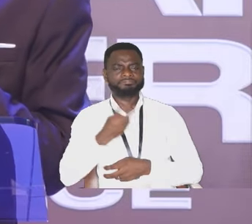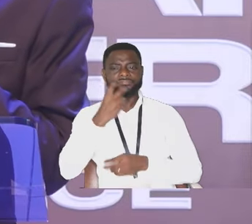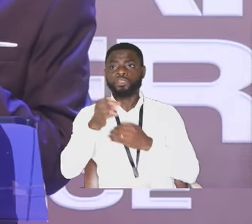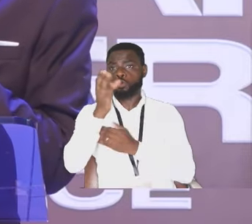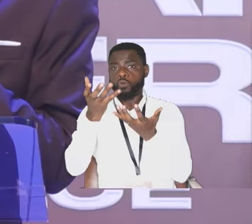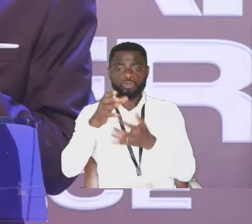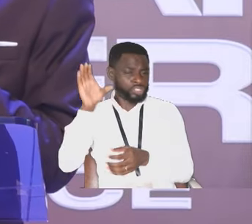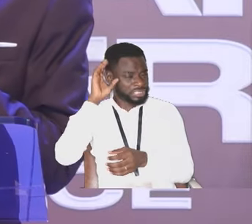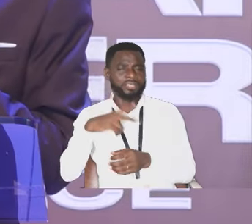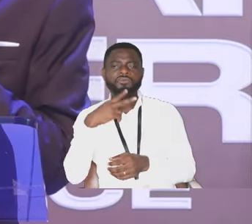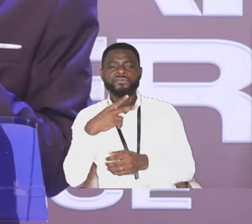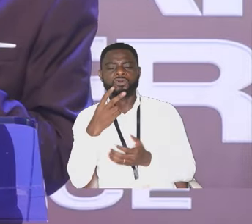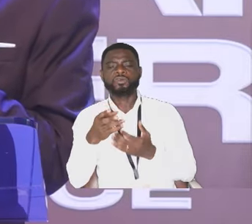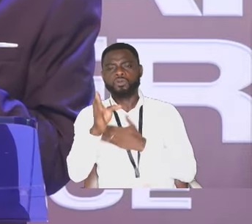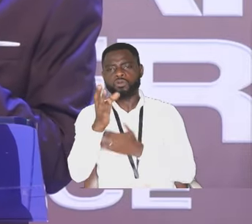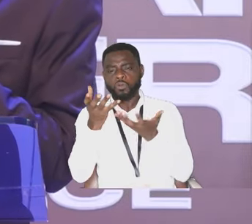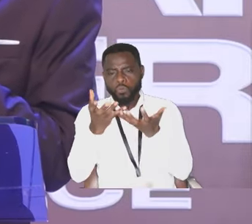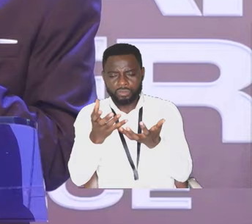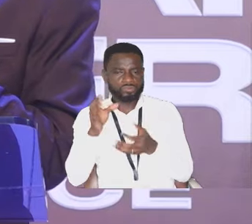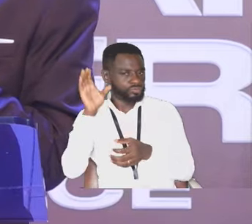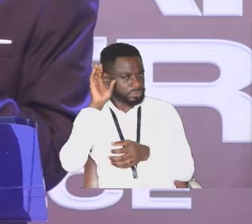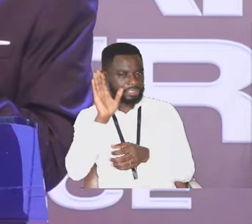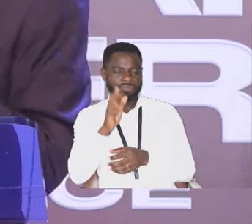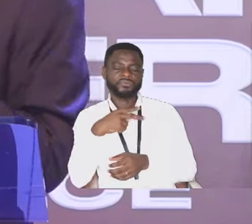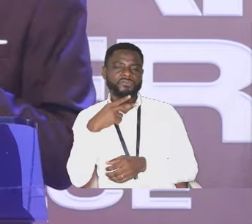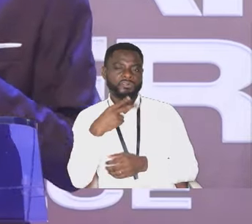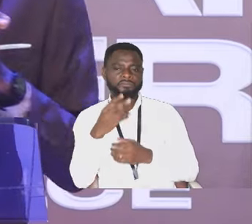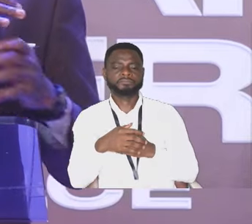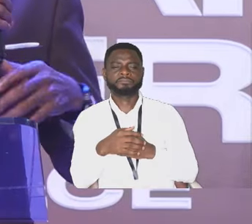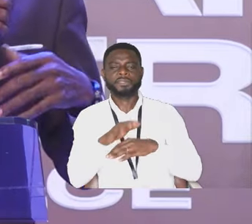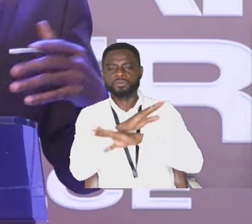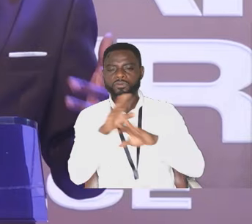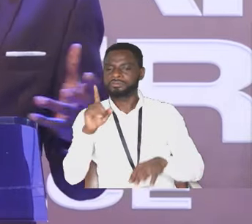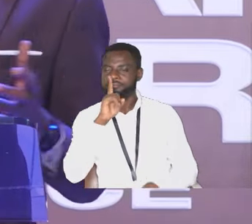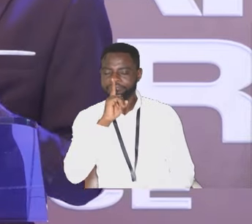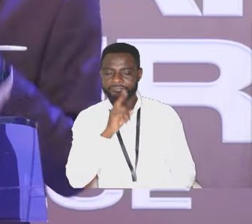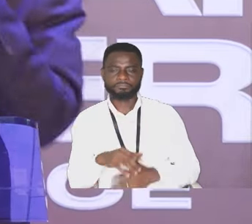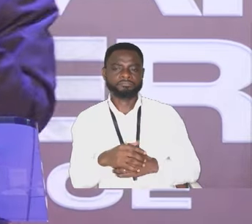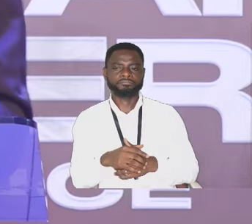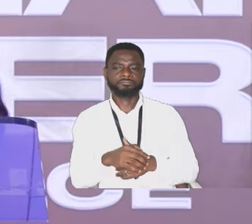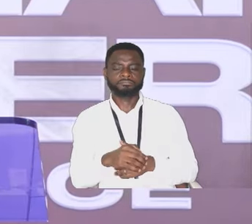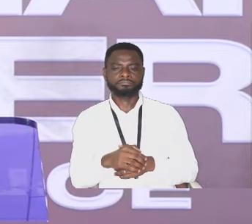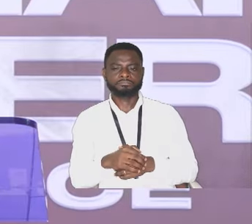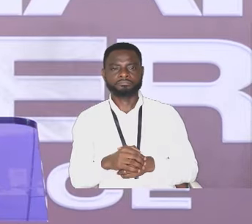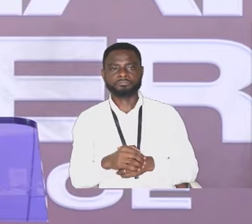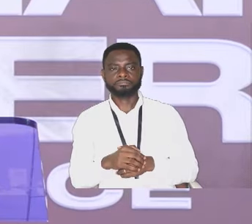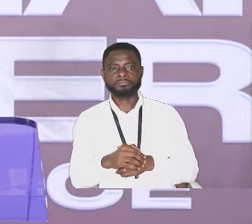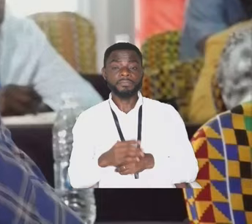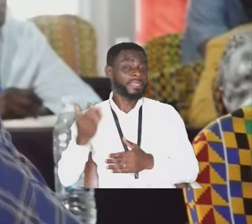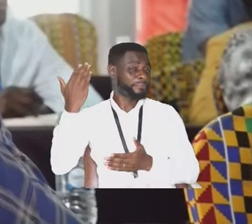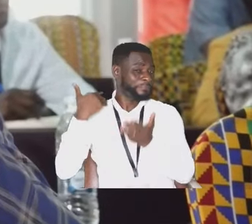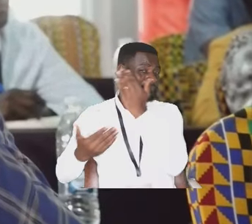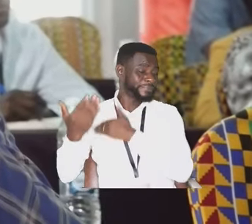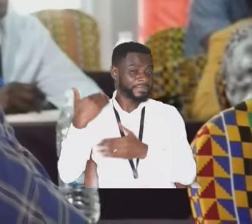out. God wants to hear your voice. Those of you who know, in those days, since